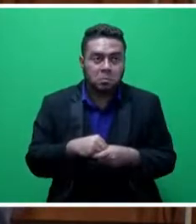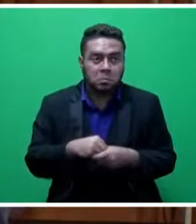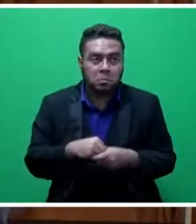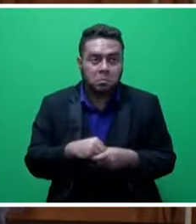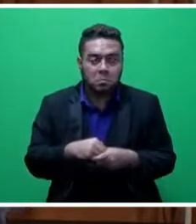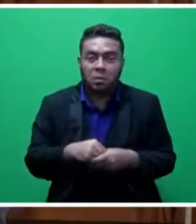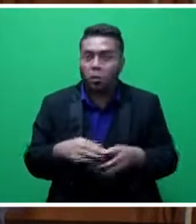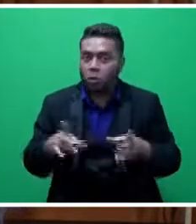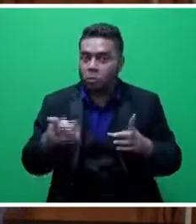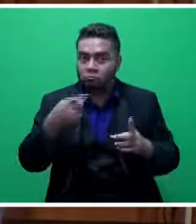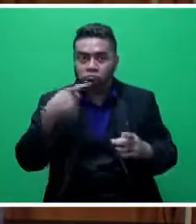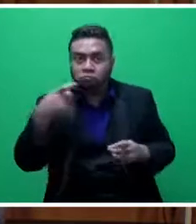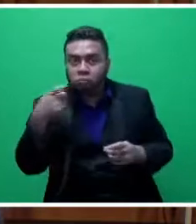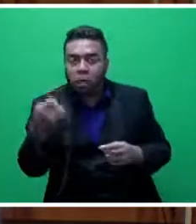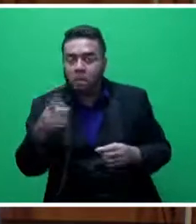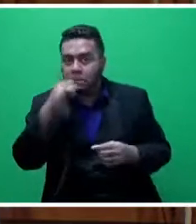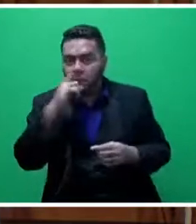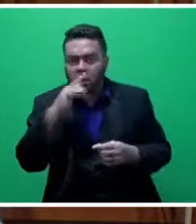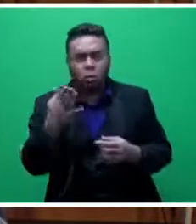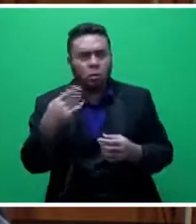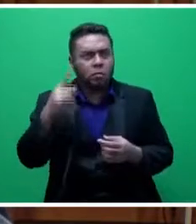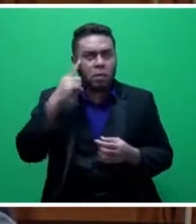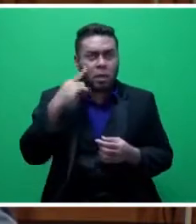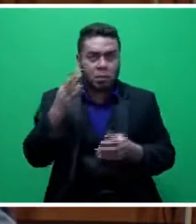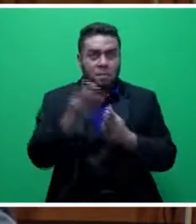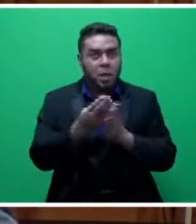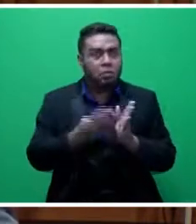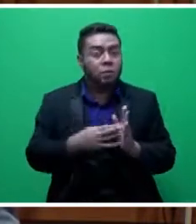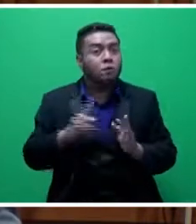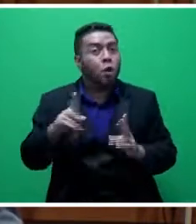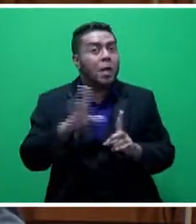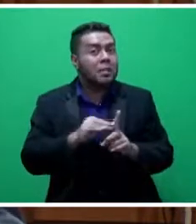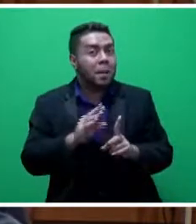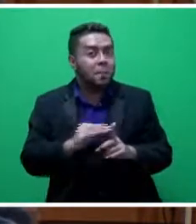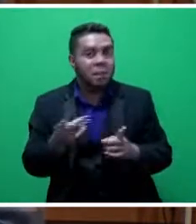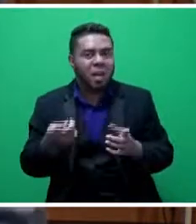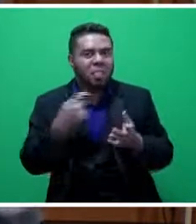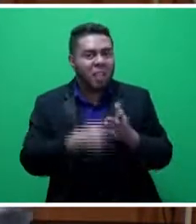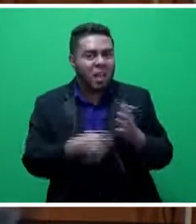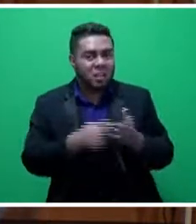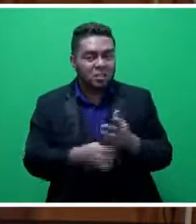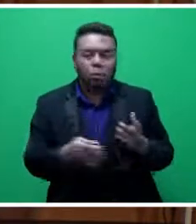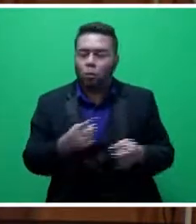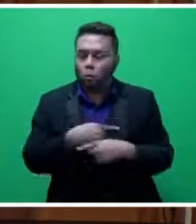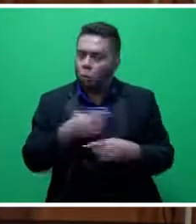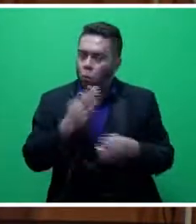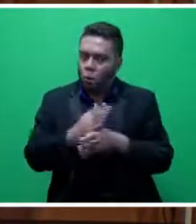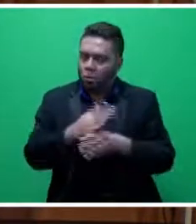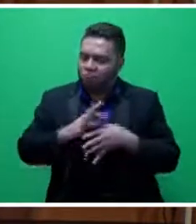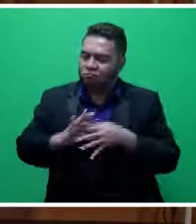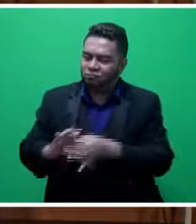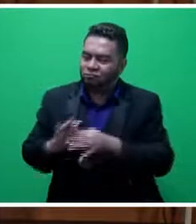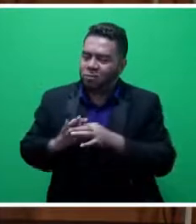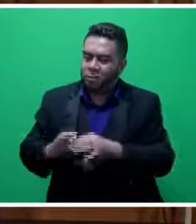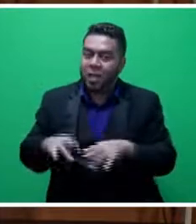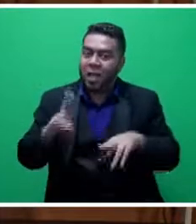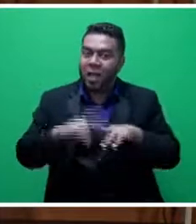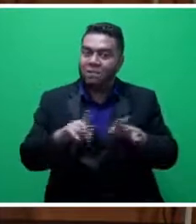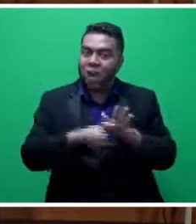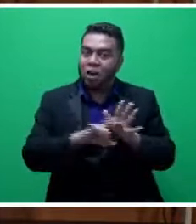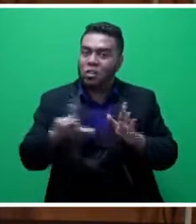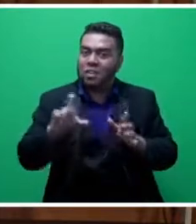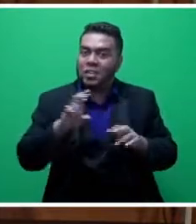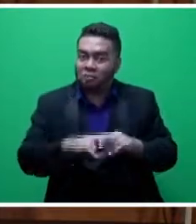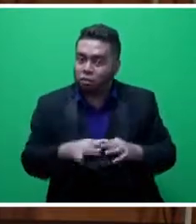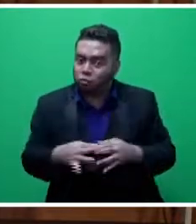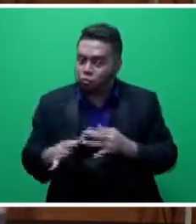that will attract the incentives that we announced in the budget, for example, tax incentives, we'll work closely with Ministry of Economy and FRCS to hold hands